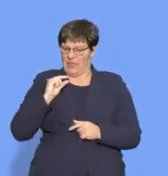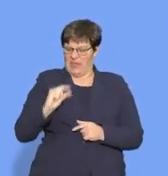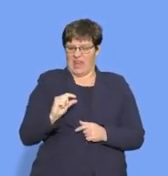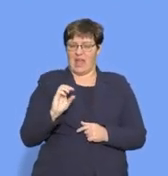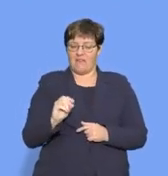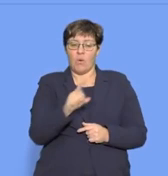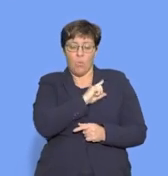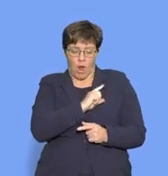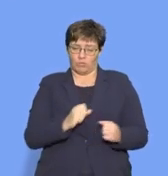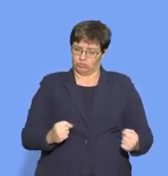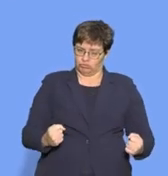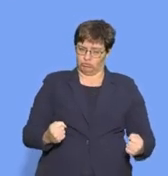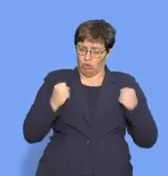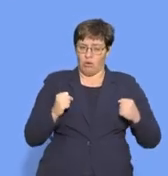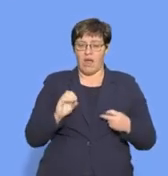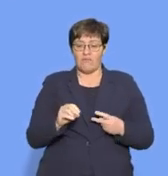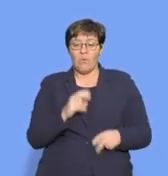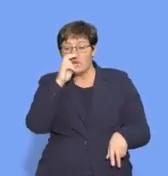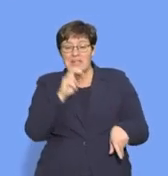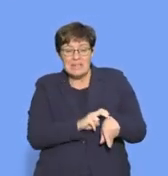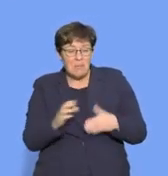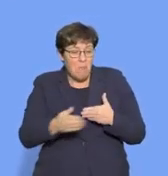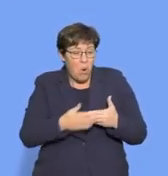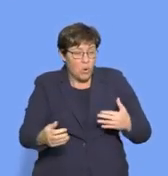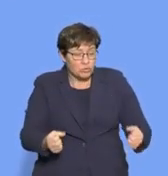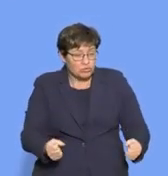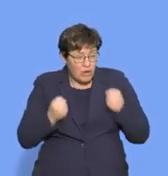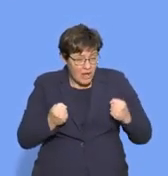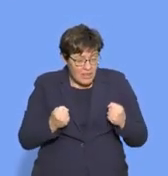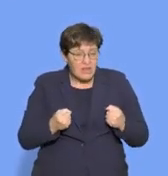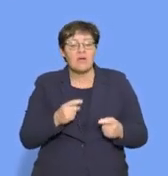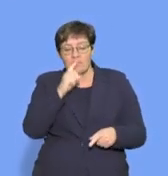if it really needs lots of strength, they would have